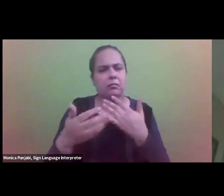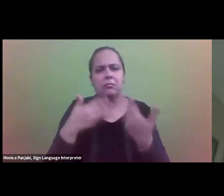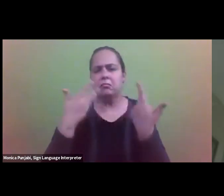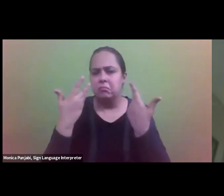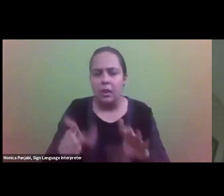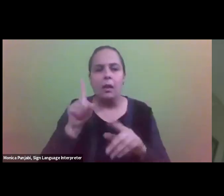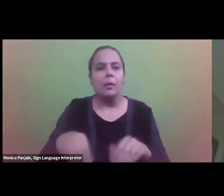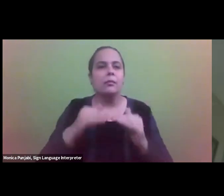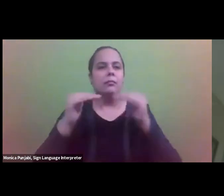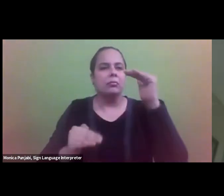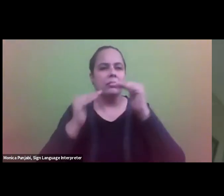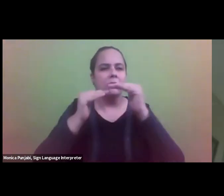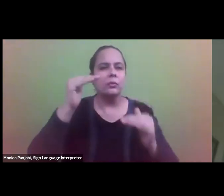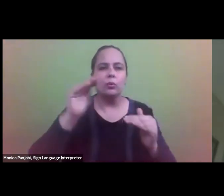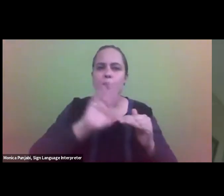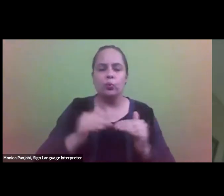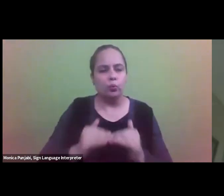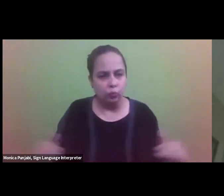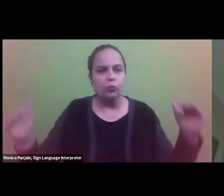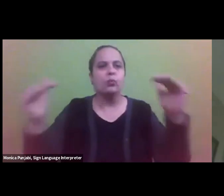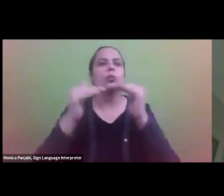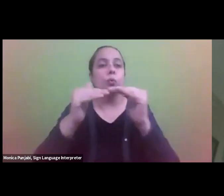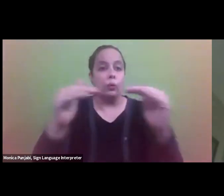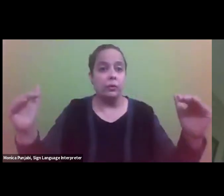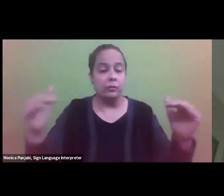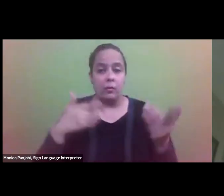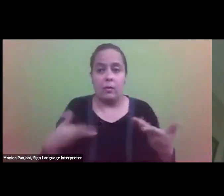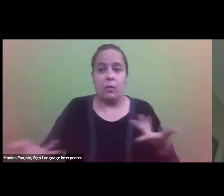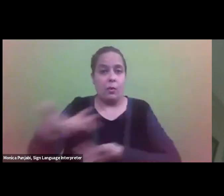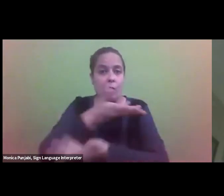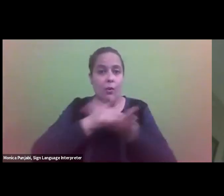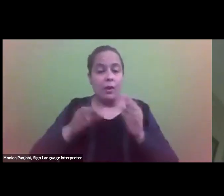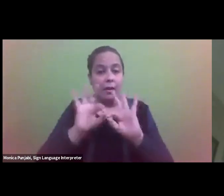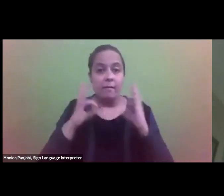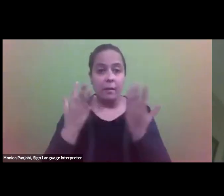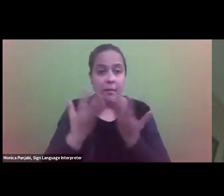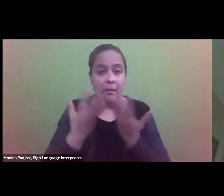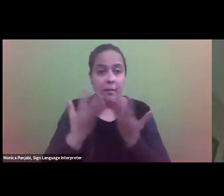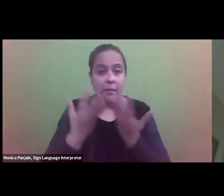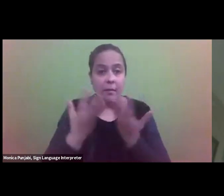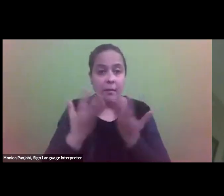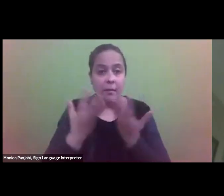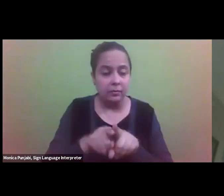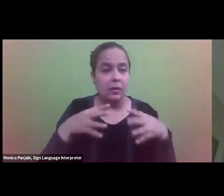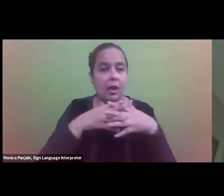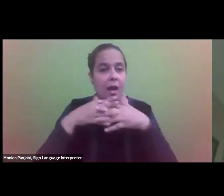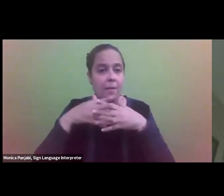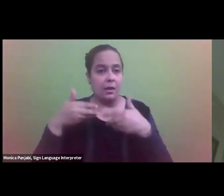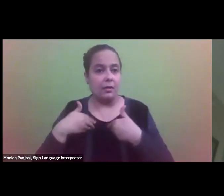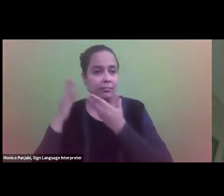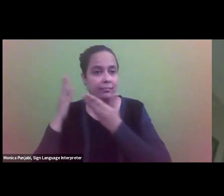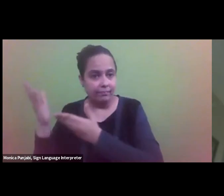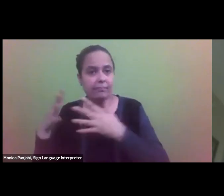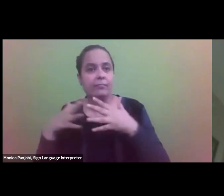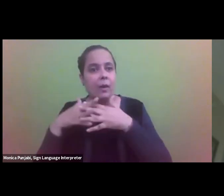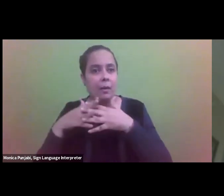memorandum reaffirming that it's the policy of the United States to, quote, pursue an end to violence and discrimination